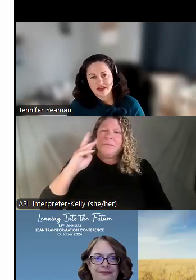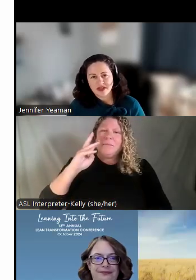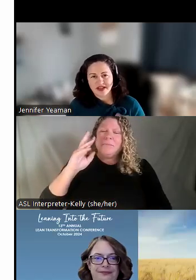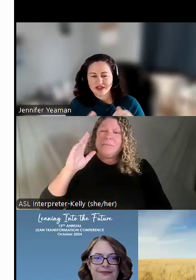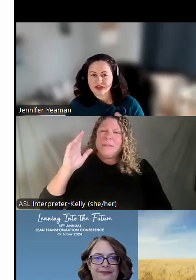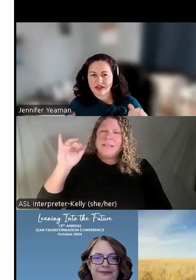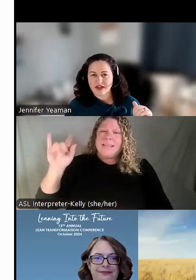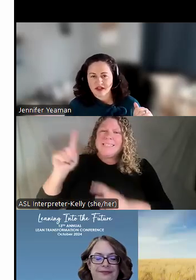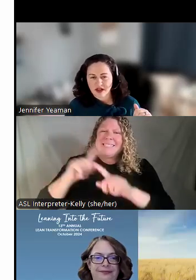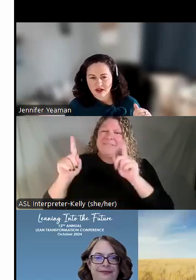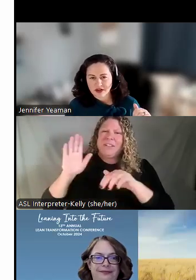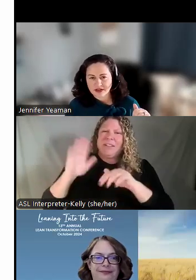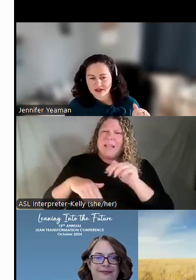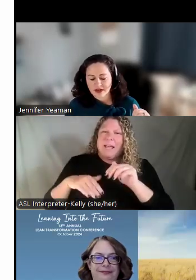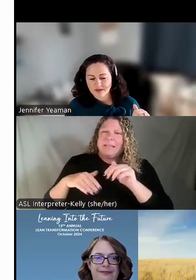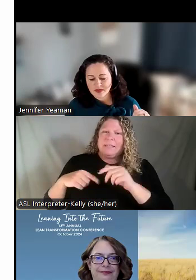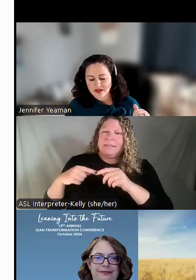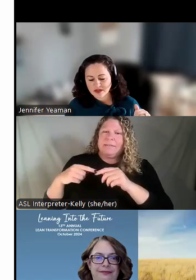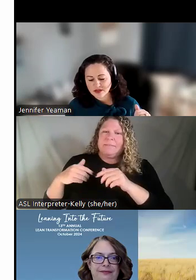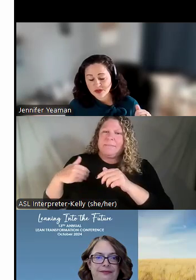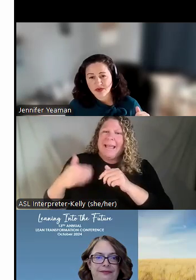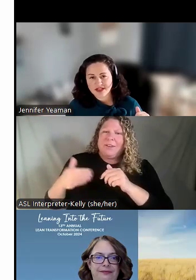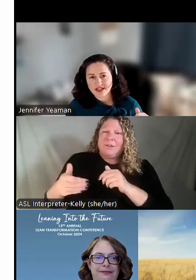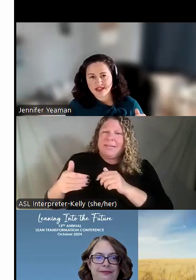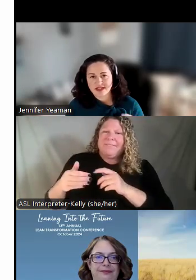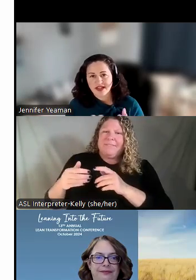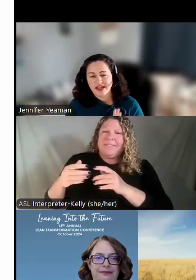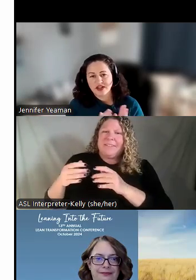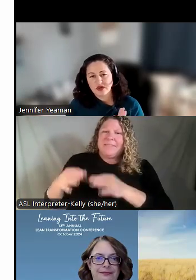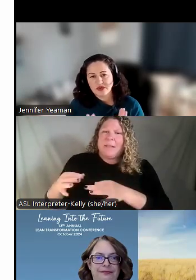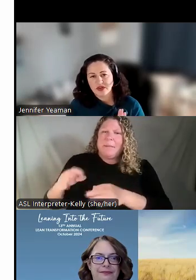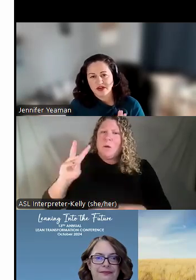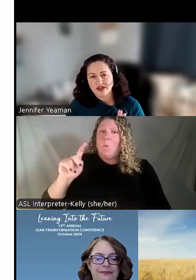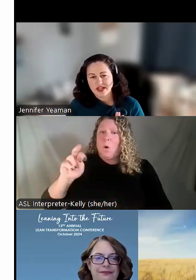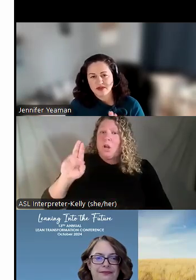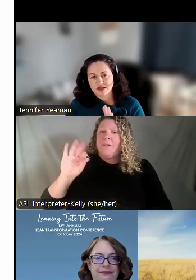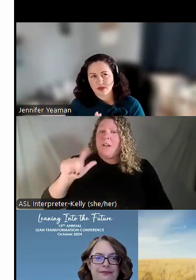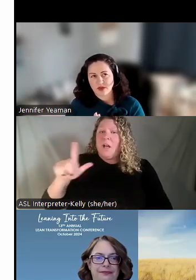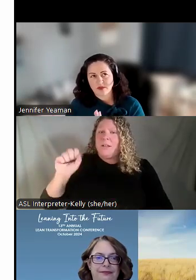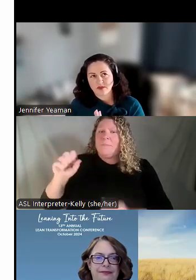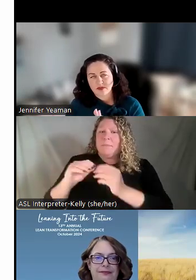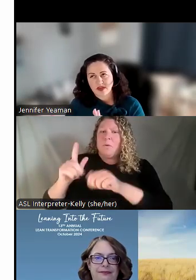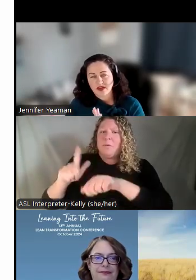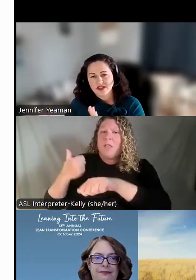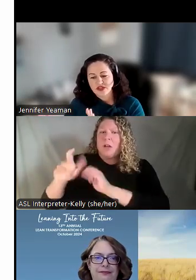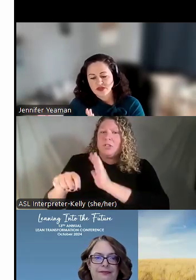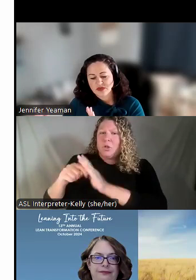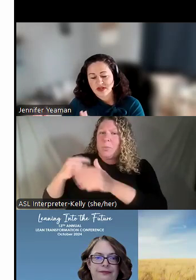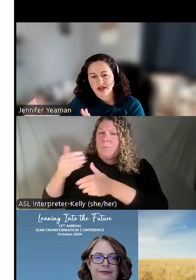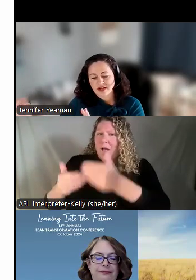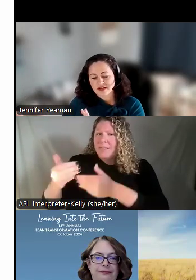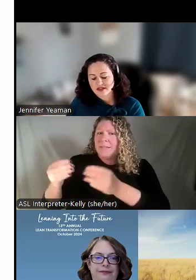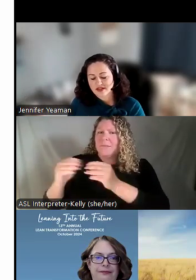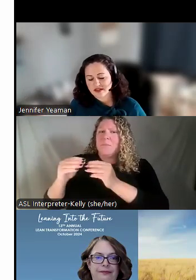iterative development. It's usually a longer term process, and you go through longer steps